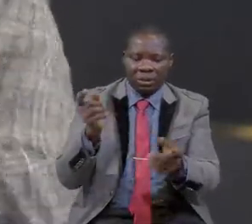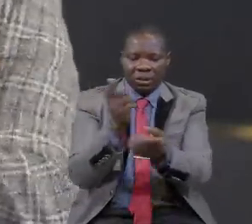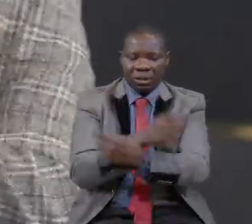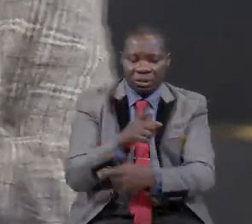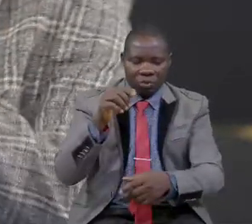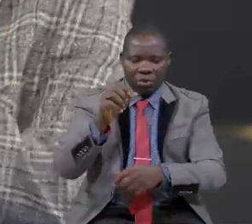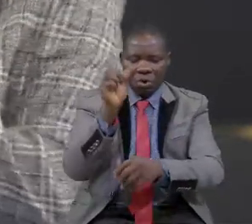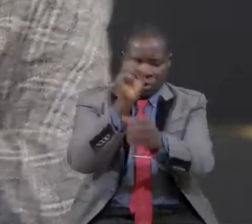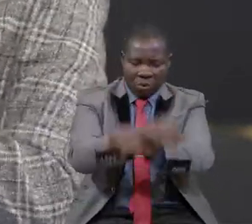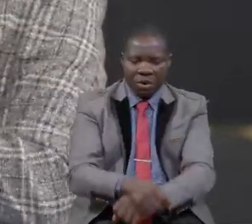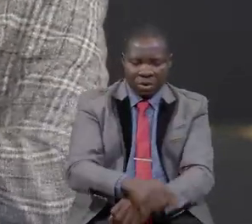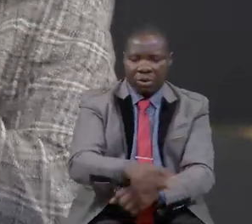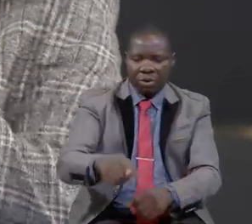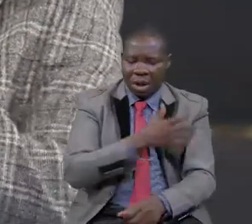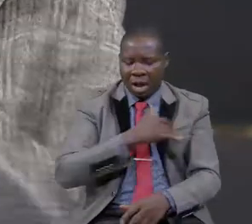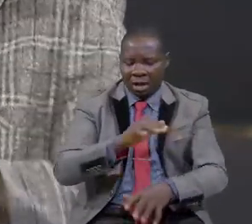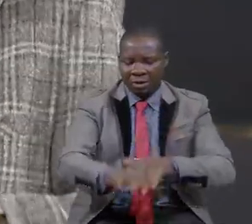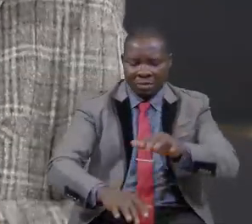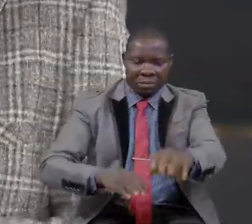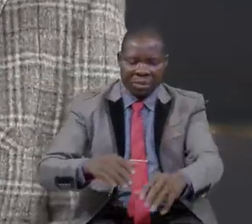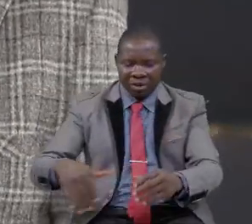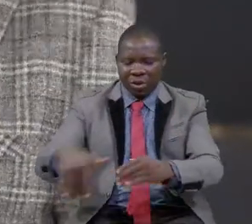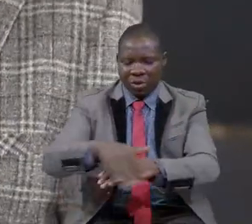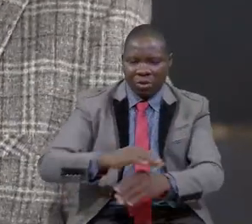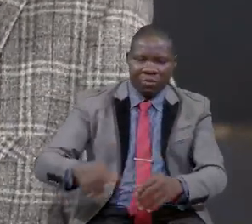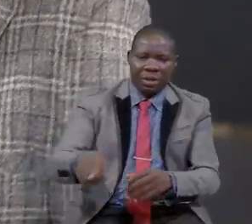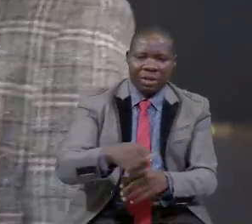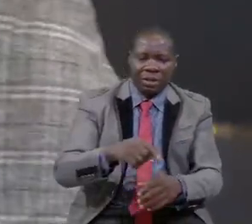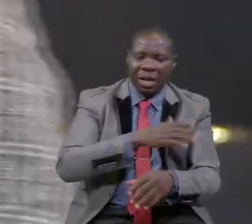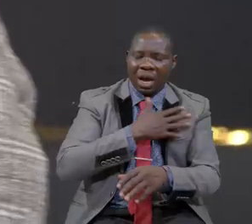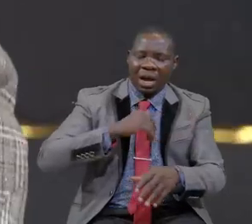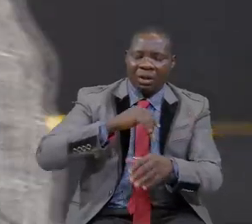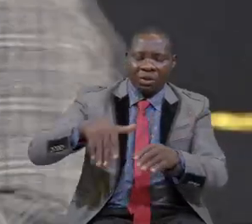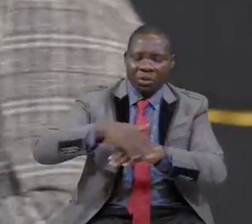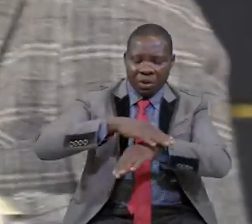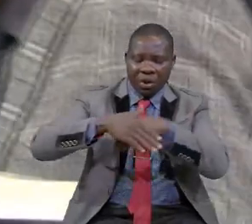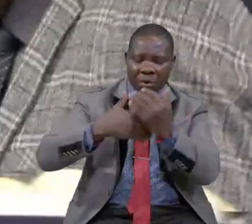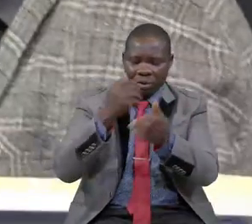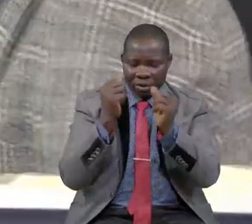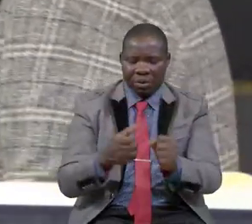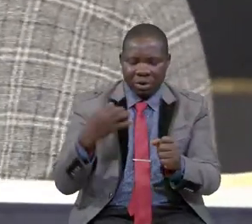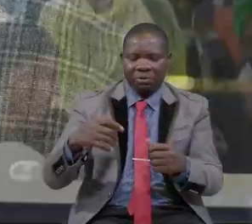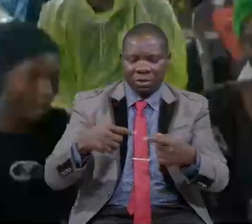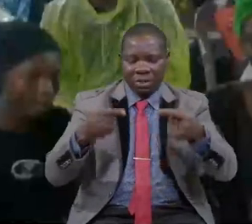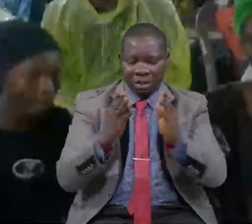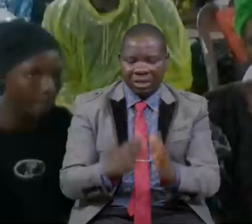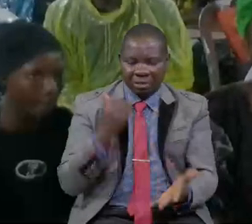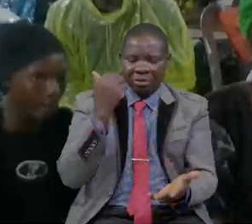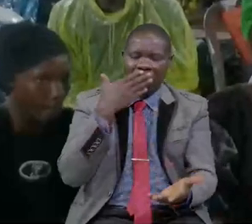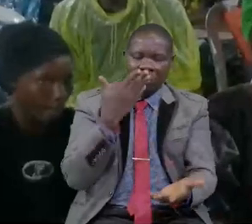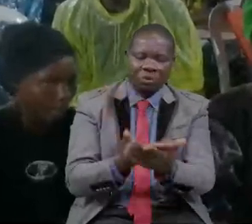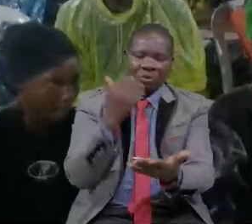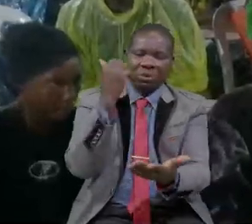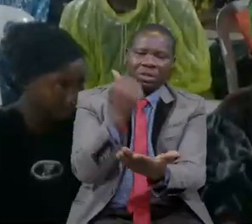over all the power of the enemy. Give me a good amen there.